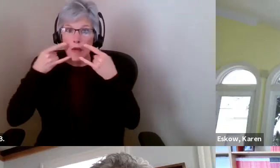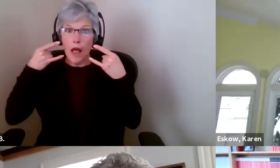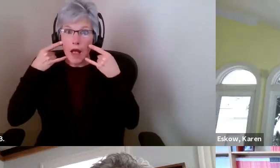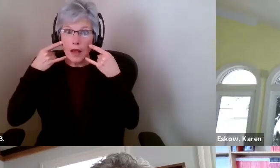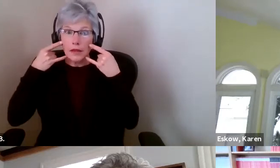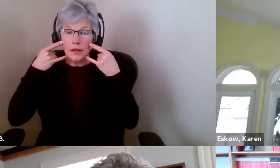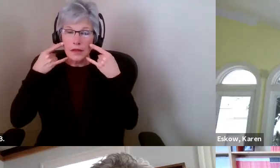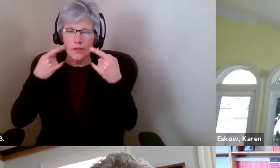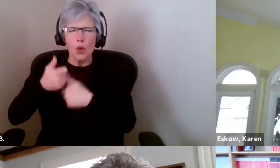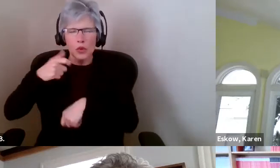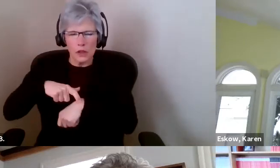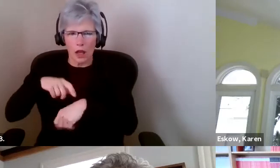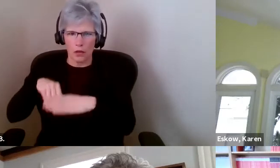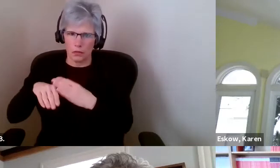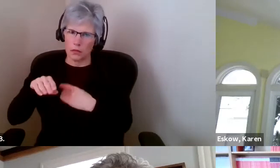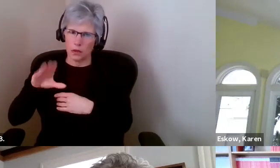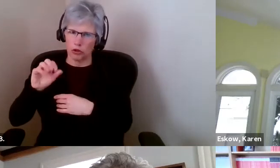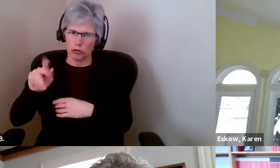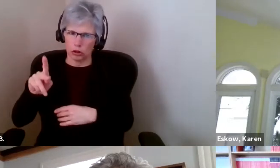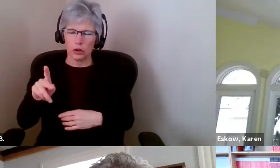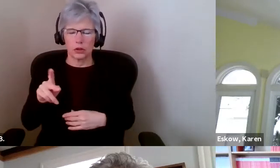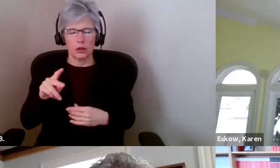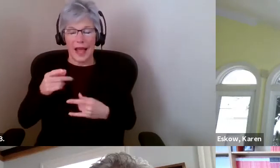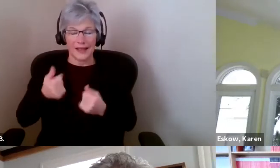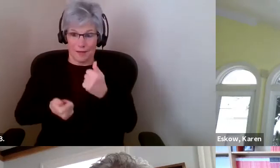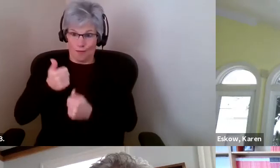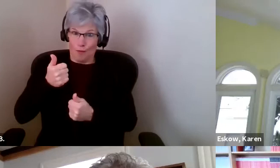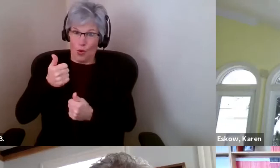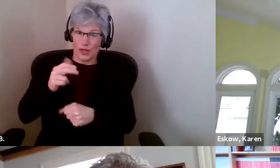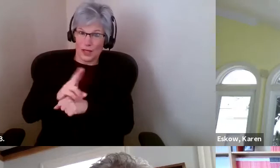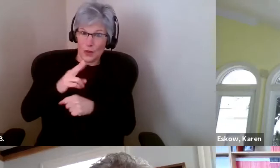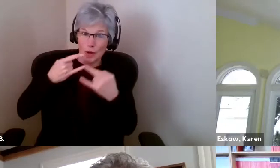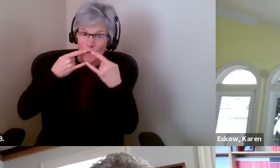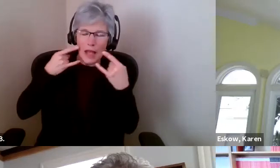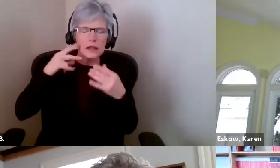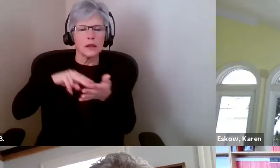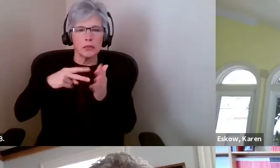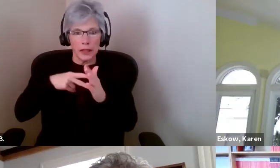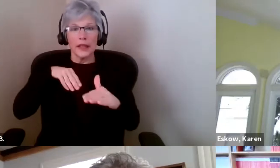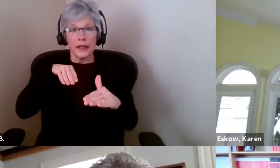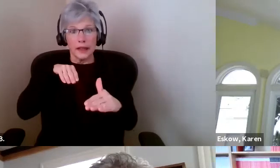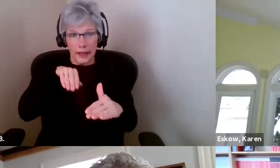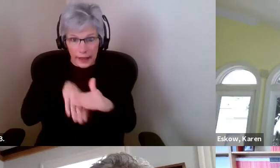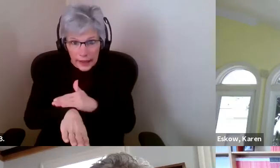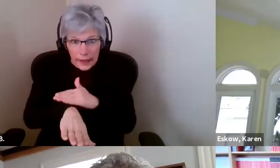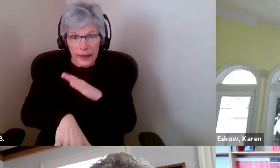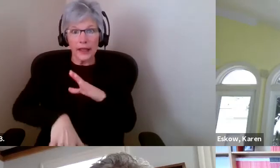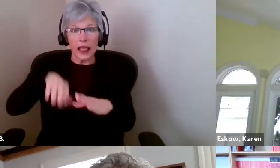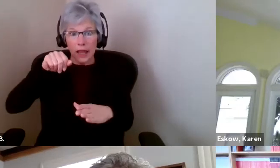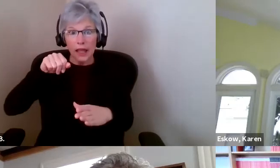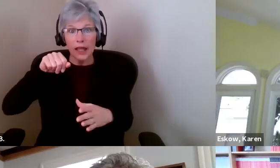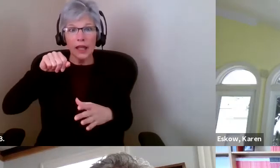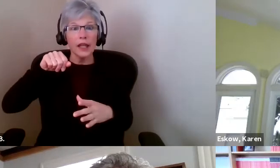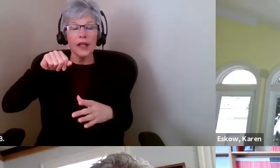by mostly is they entered the building, they exited the building. When they moved around the space, they did have their masks on. But students